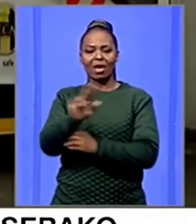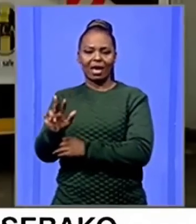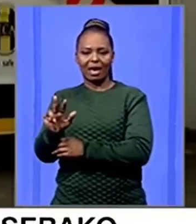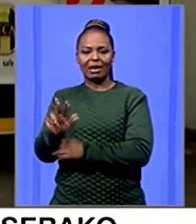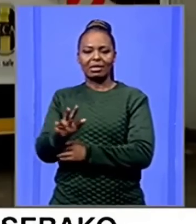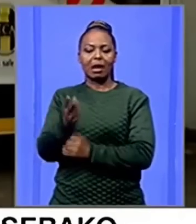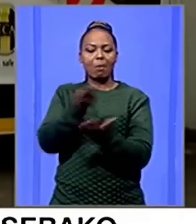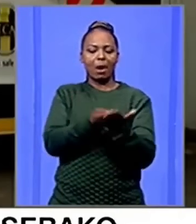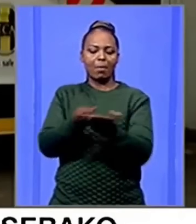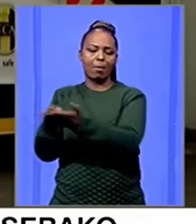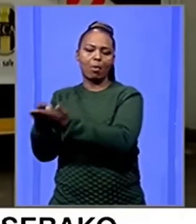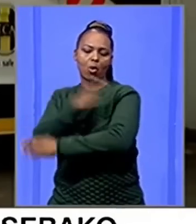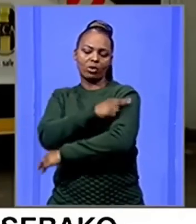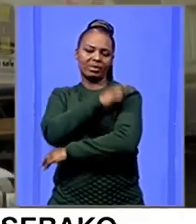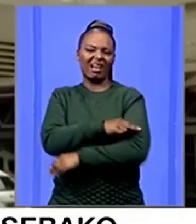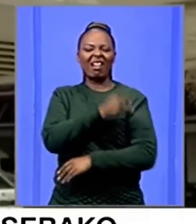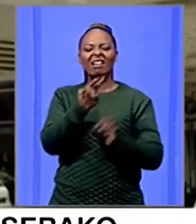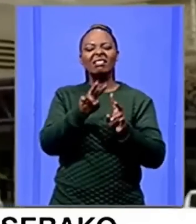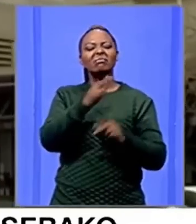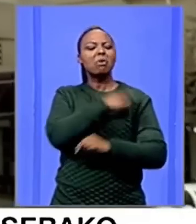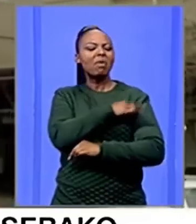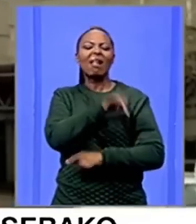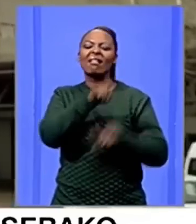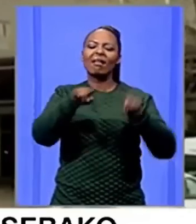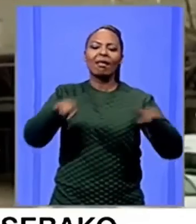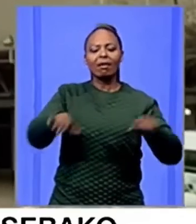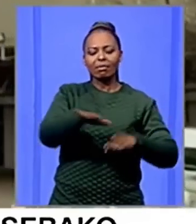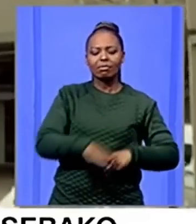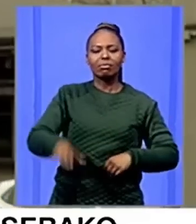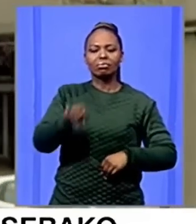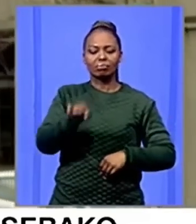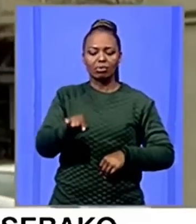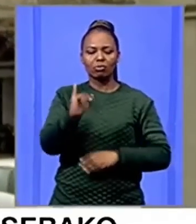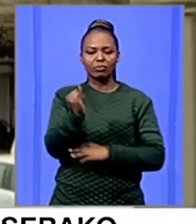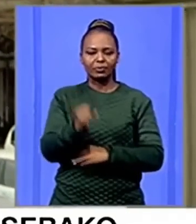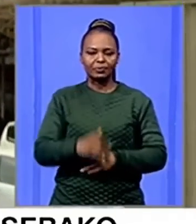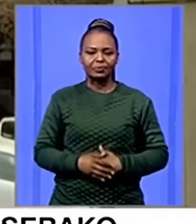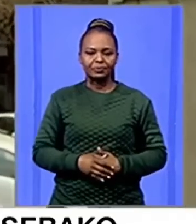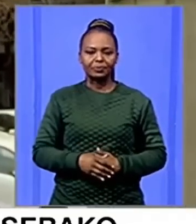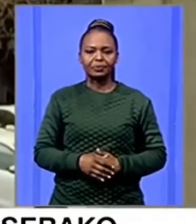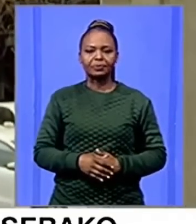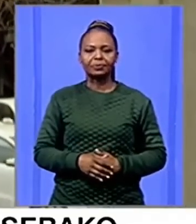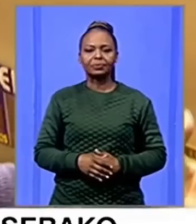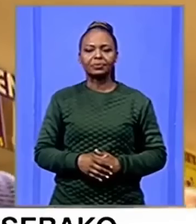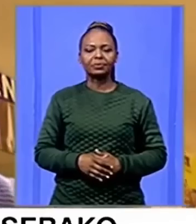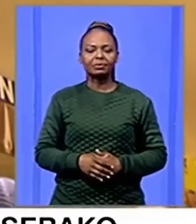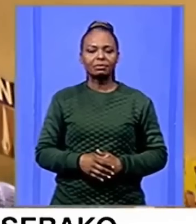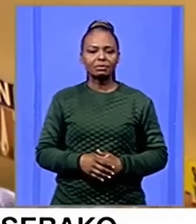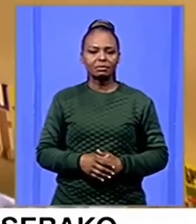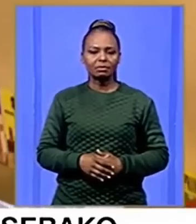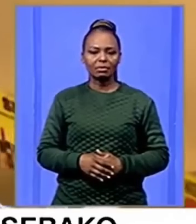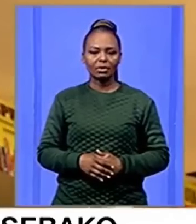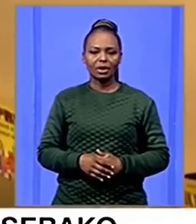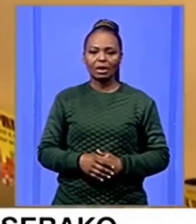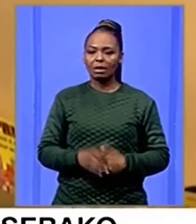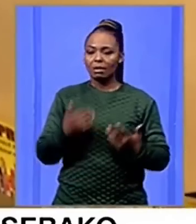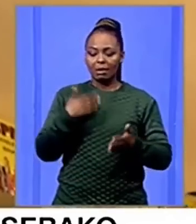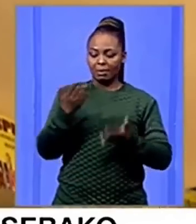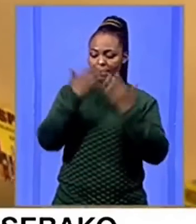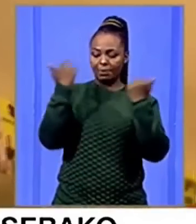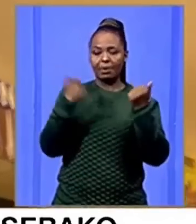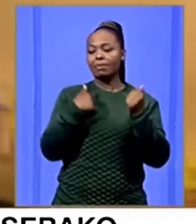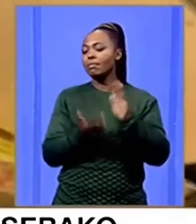mogela kalafi kwa maokelong a farologaneng go ralala toropokgolo. I've jumped in next to look at that guy but now